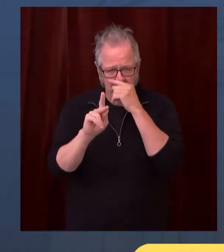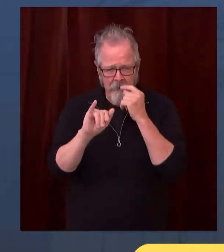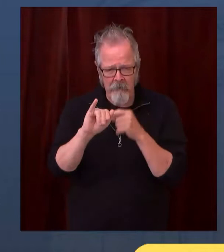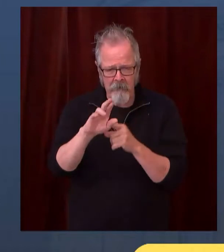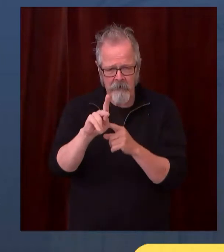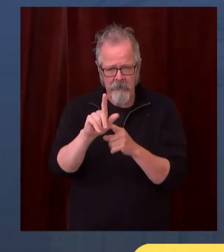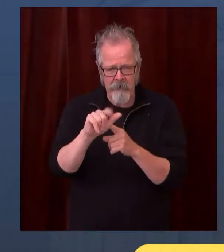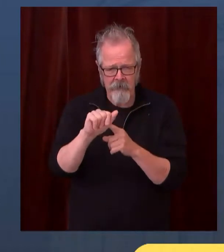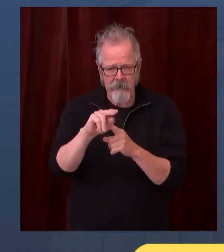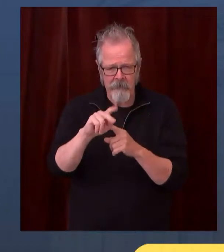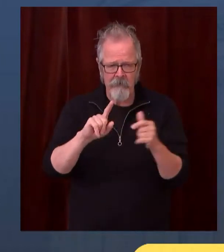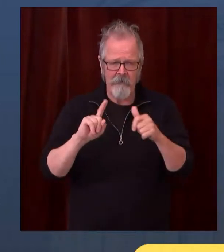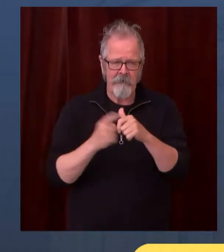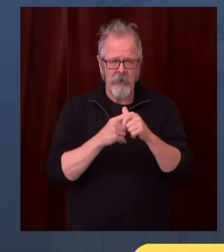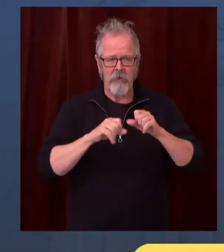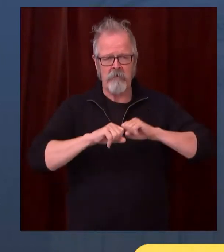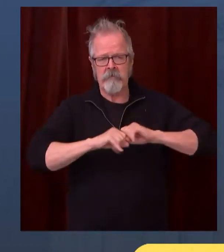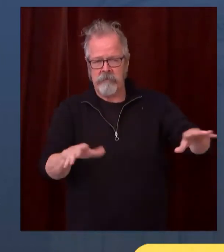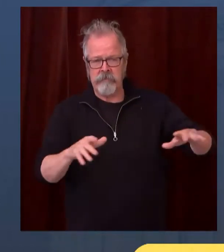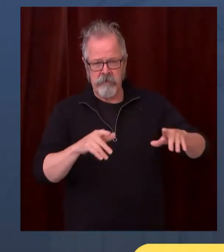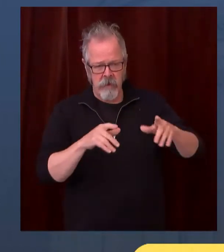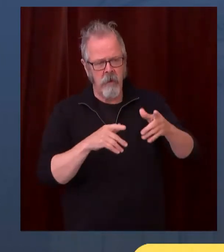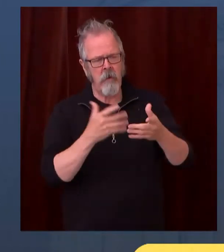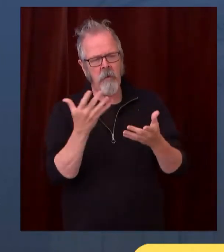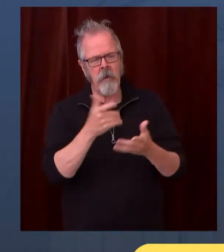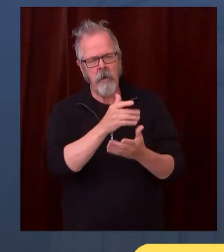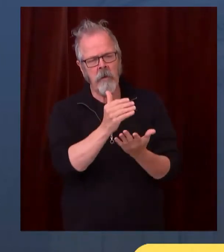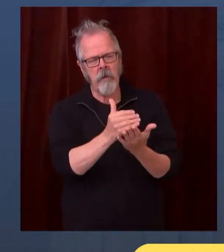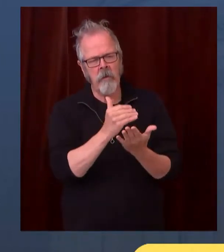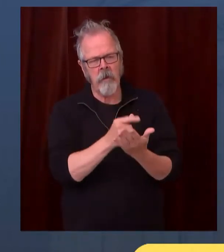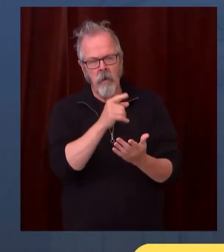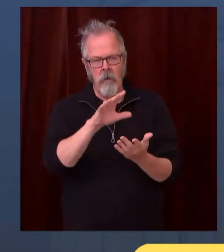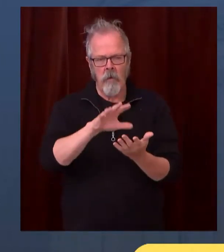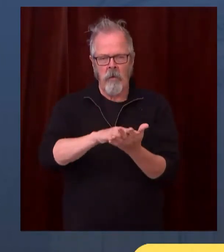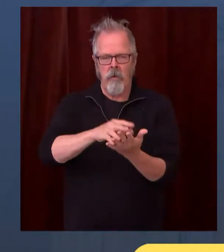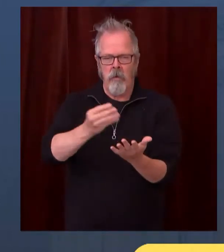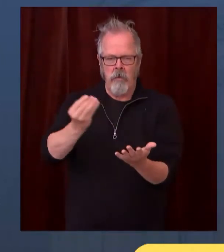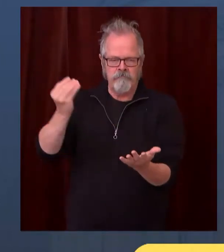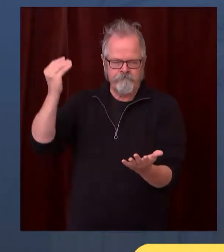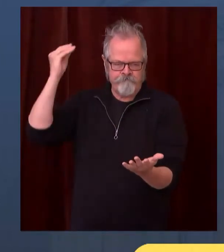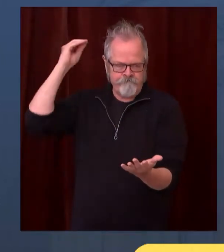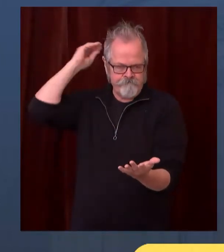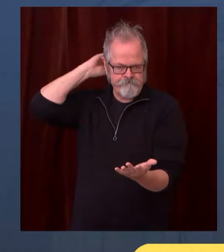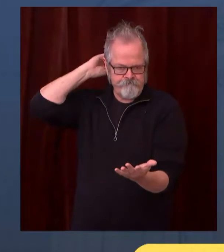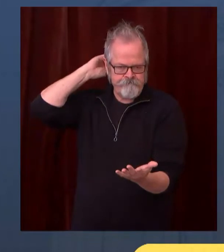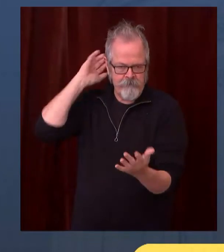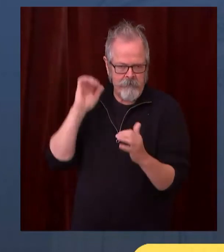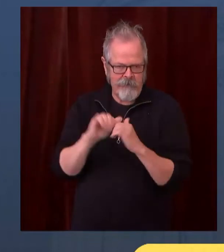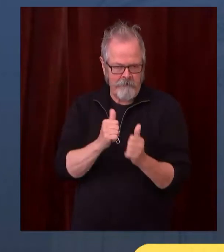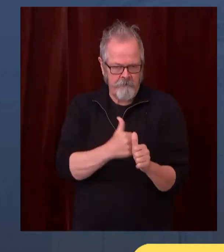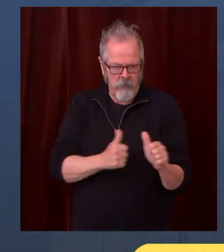Can you hear me all right? Yeah, go ahead. We lost the Yeah. first words, but. Yeah, thank you.